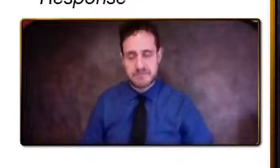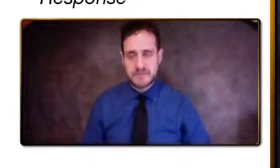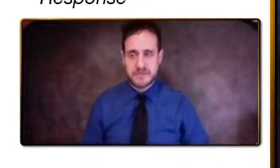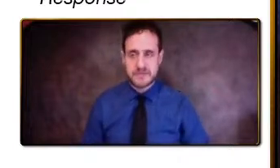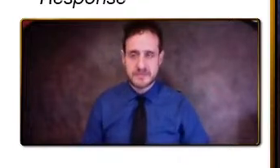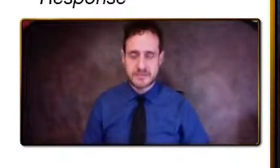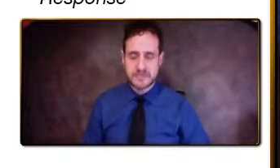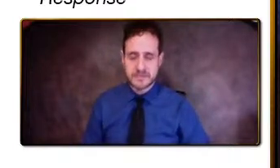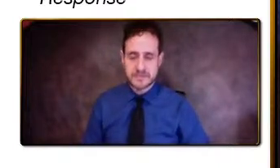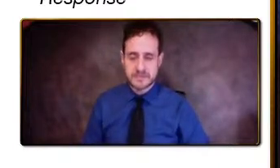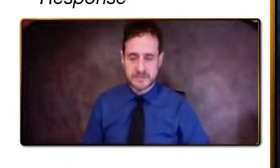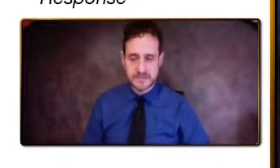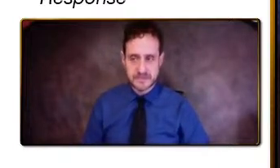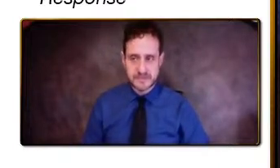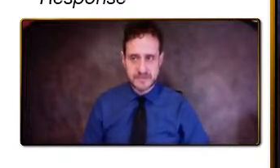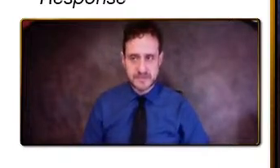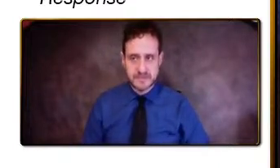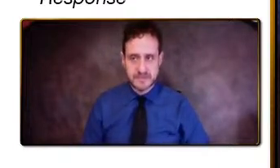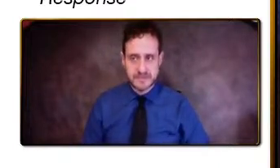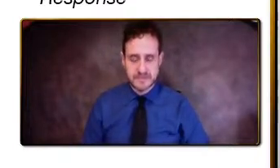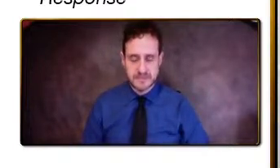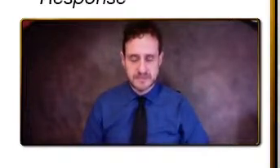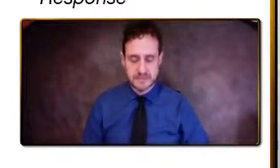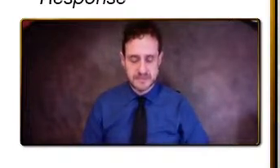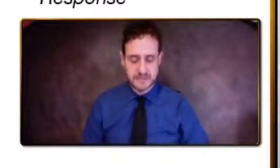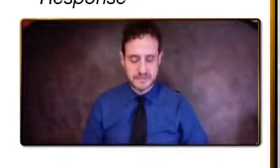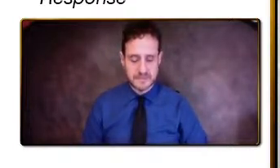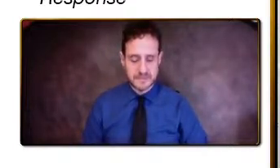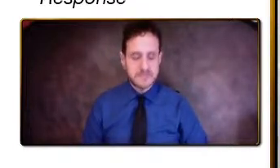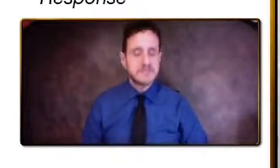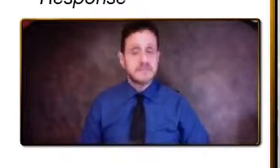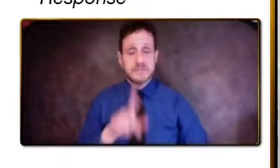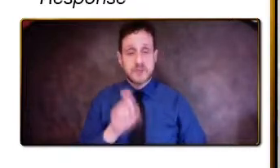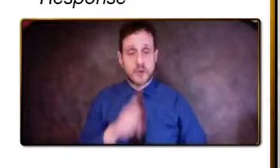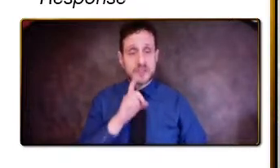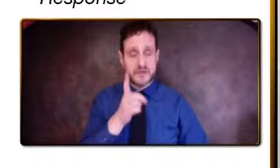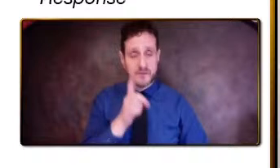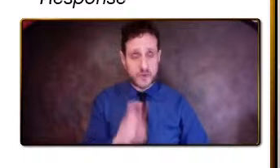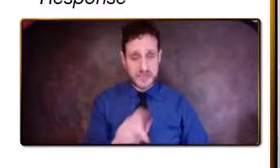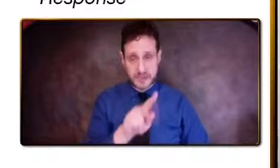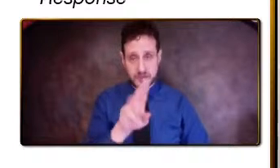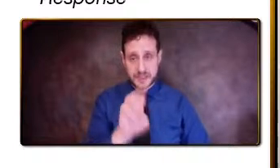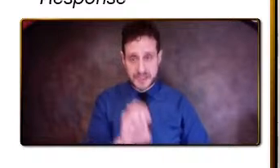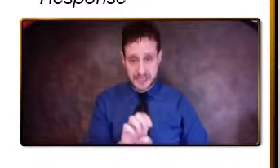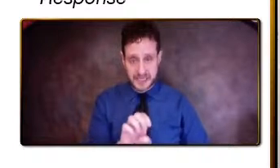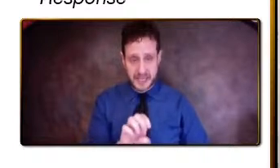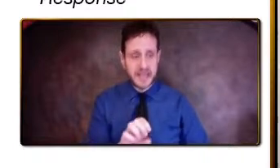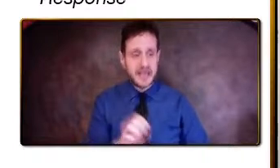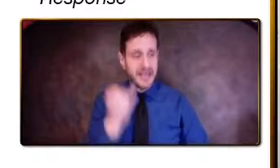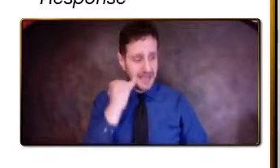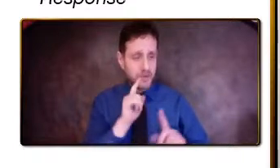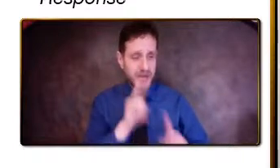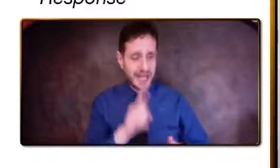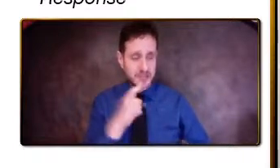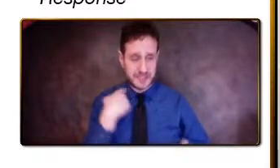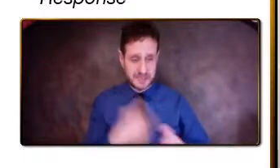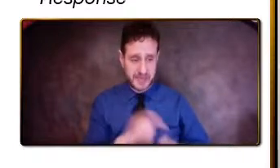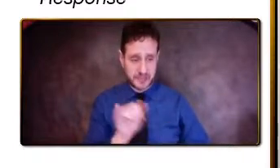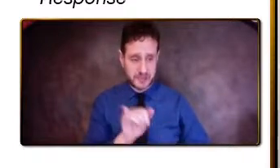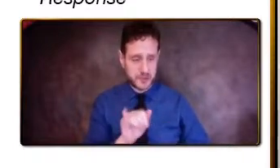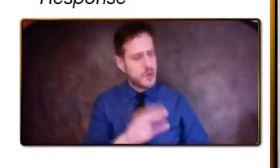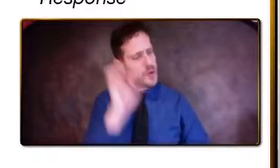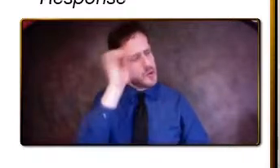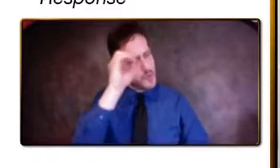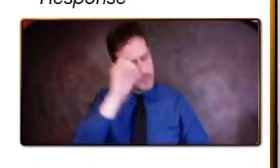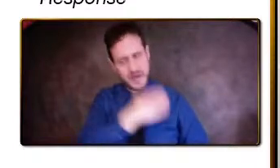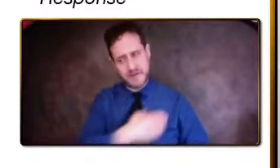This is from Mariano for Dr. Ezike, and if you could answer this question in Spanish, Doctor. What's your opinion of Mayor Lightfoot's argument